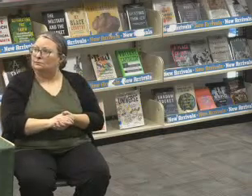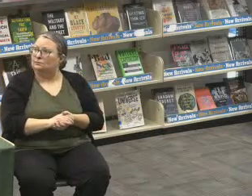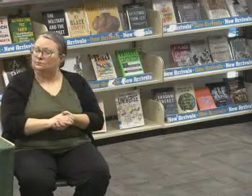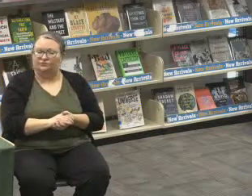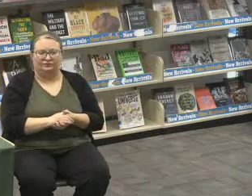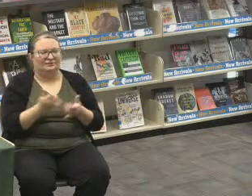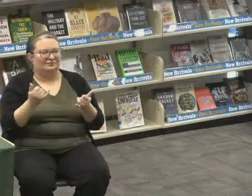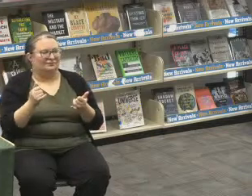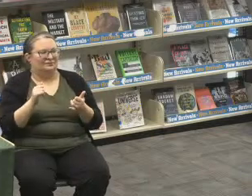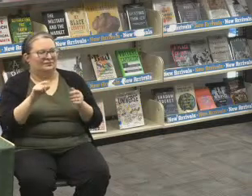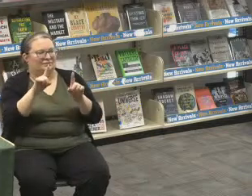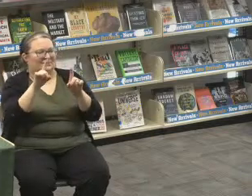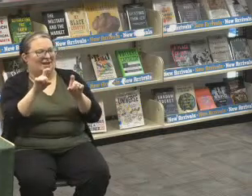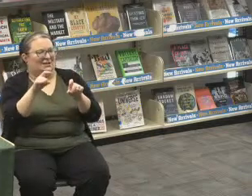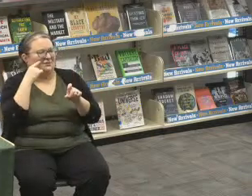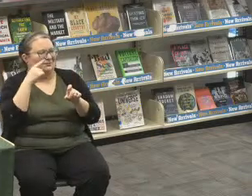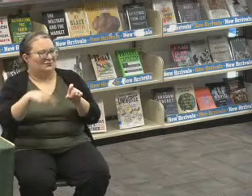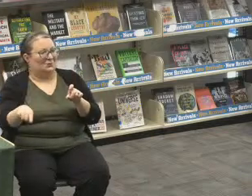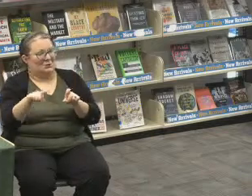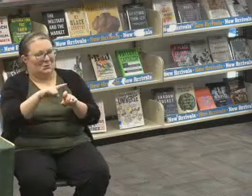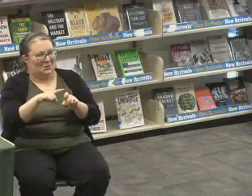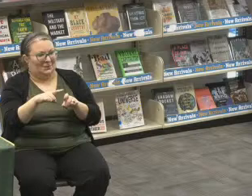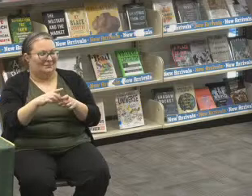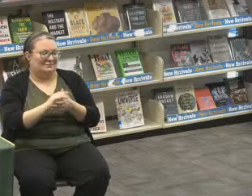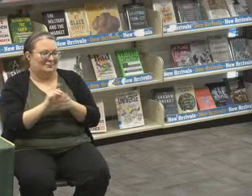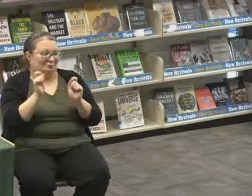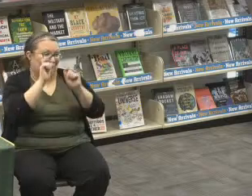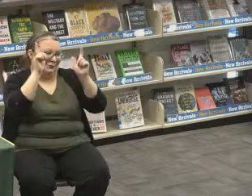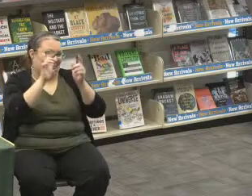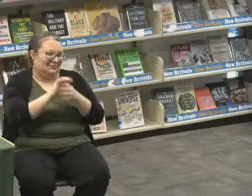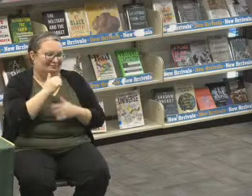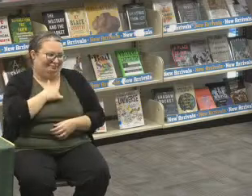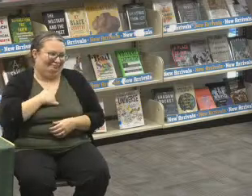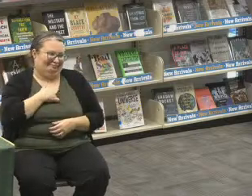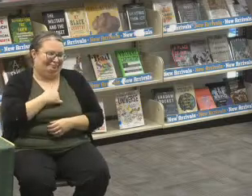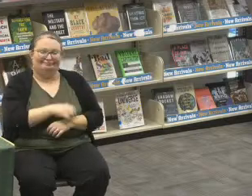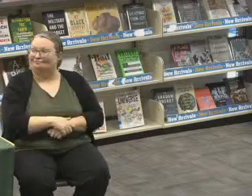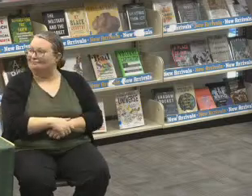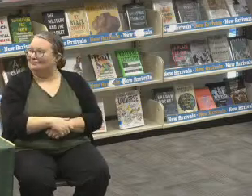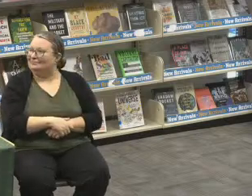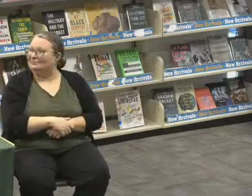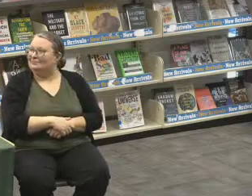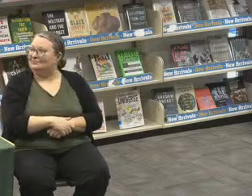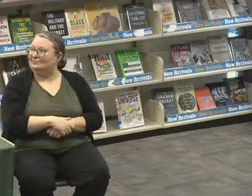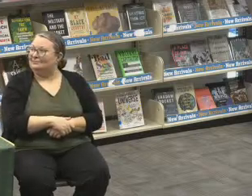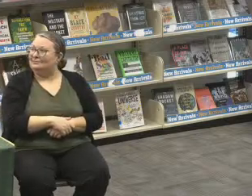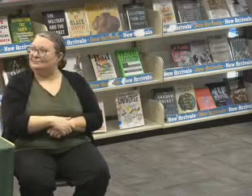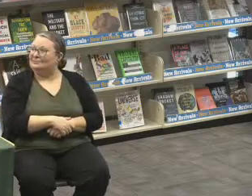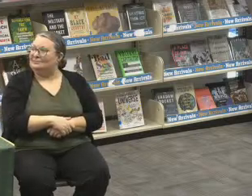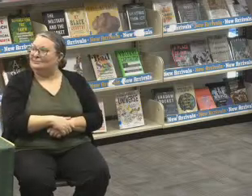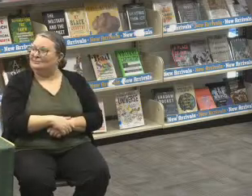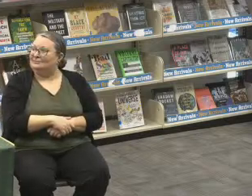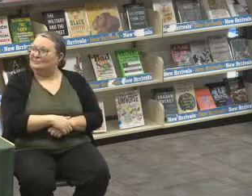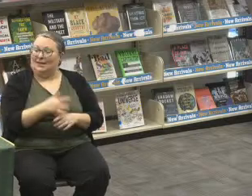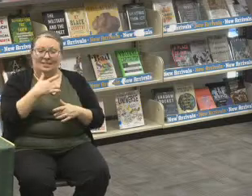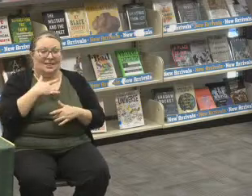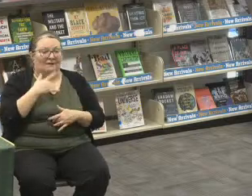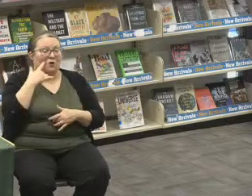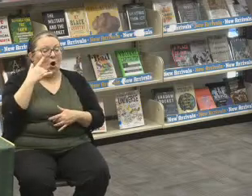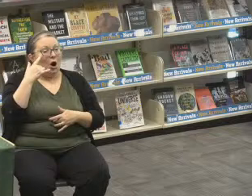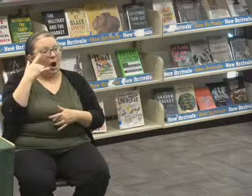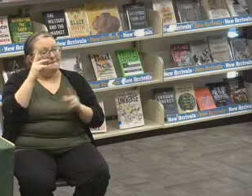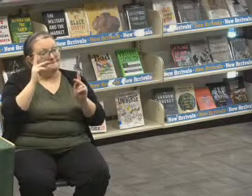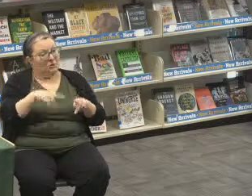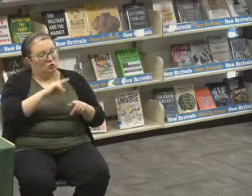All right, got a quiz for you. Didn't know you were going to be quizzed. Sorry. So, the likelihood of